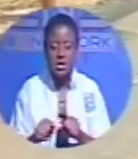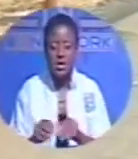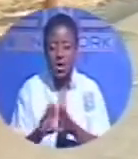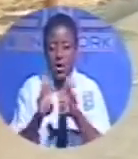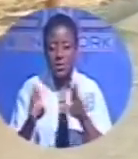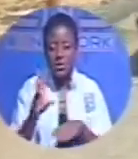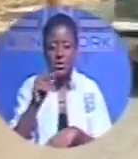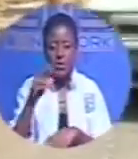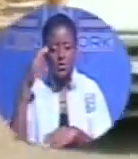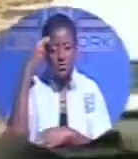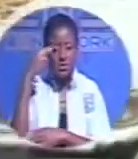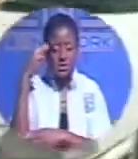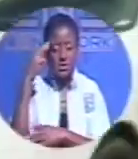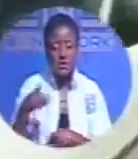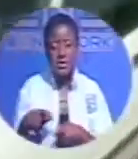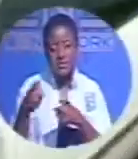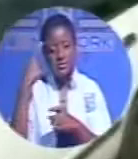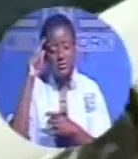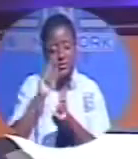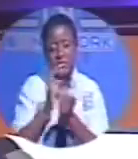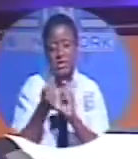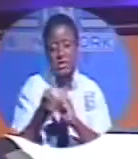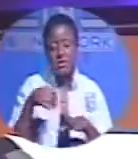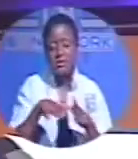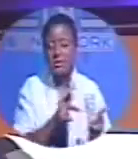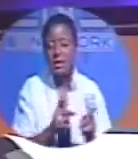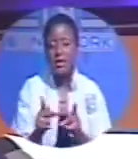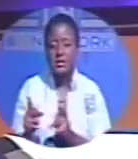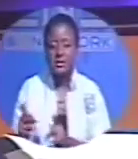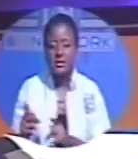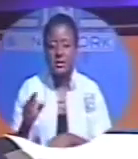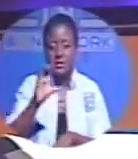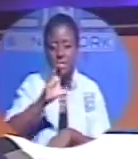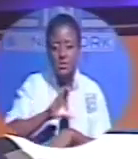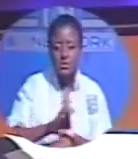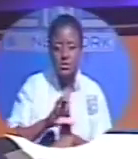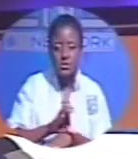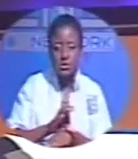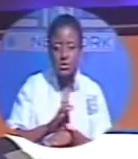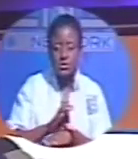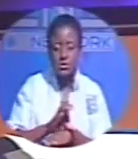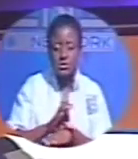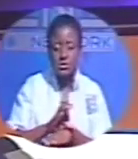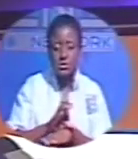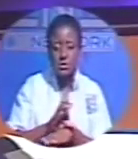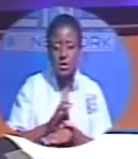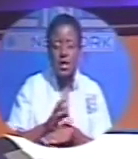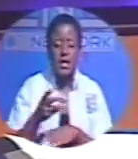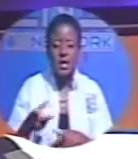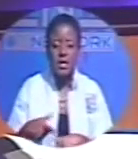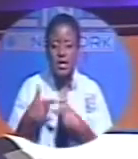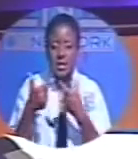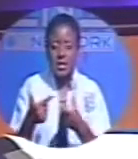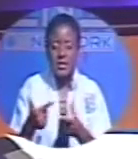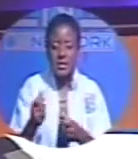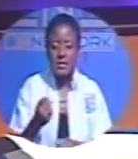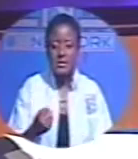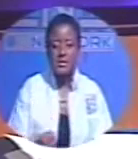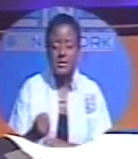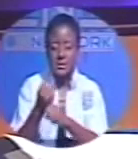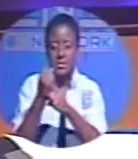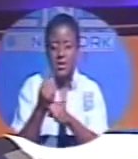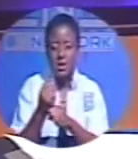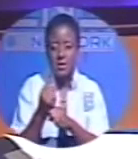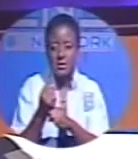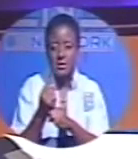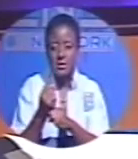No reason was given for the change in plans. The church is lending its support as urban renewal takes shape in the Bahamas.